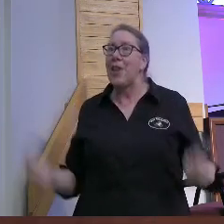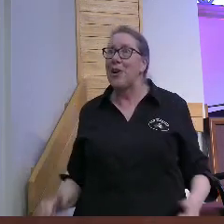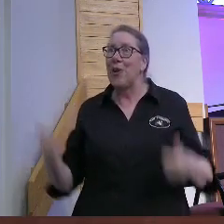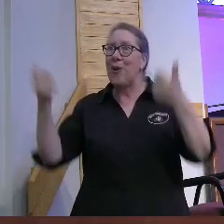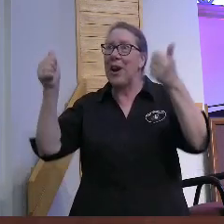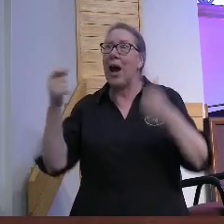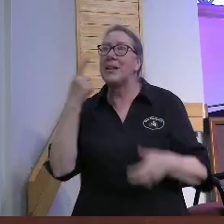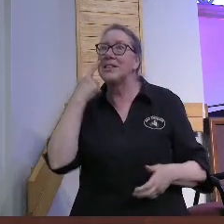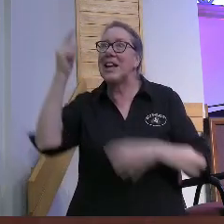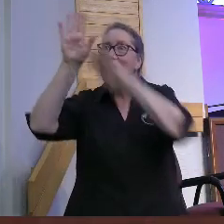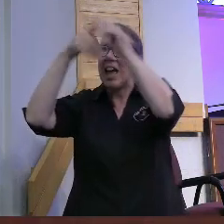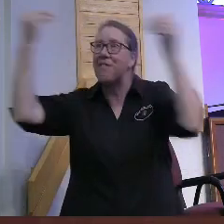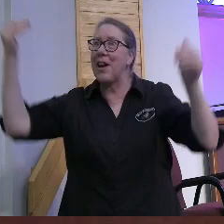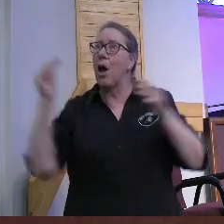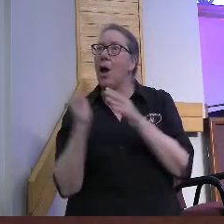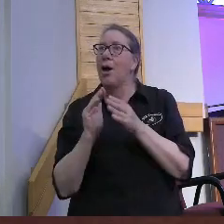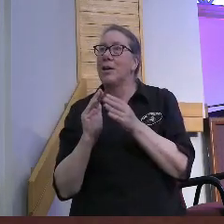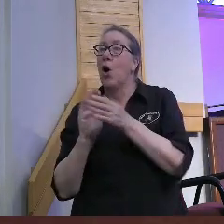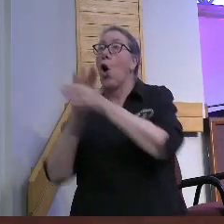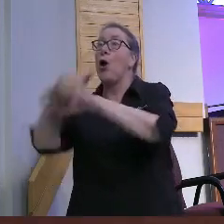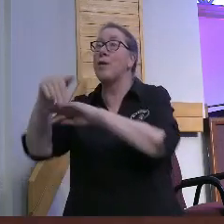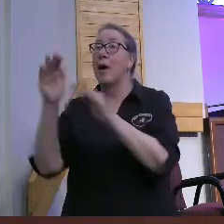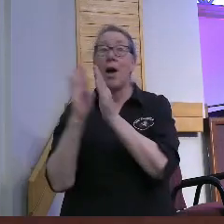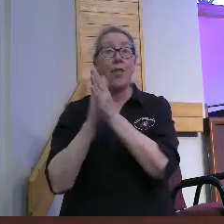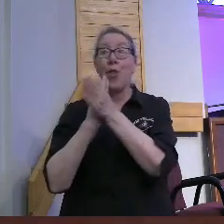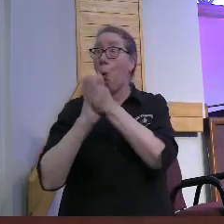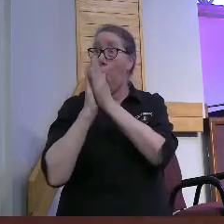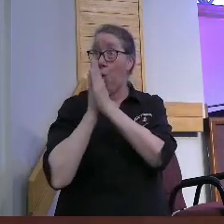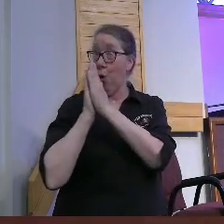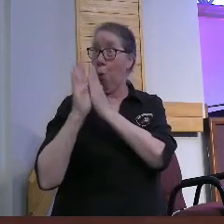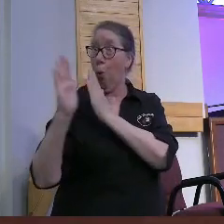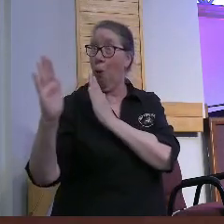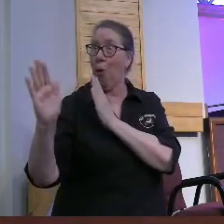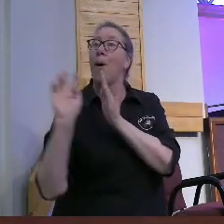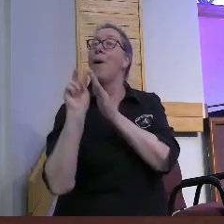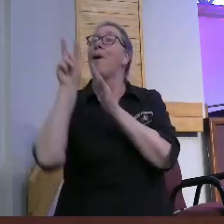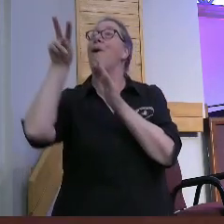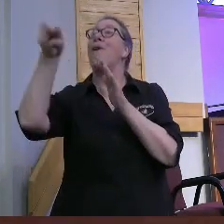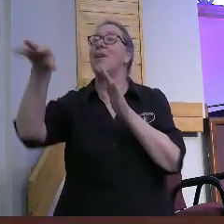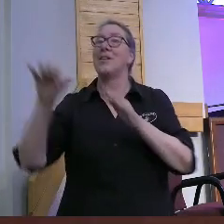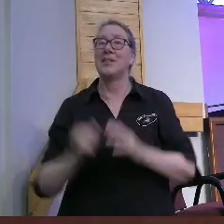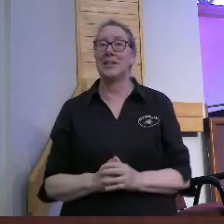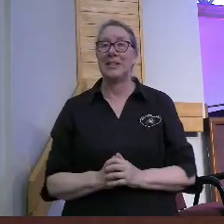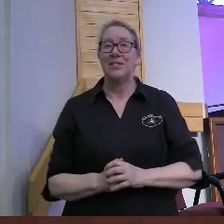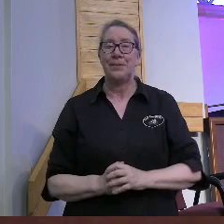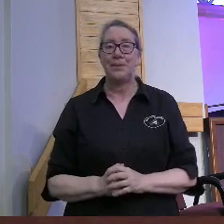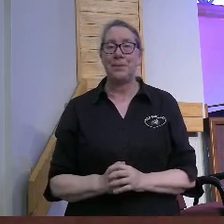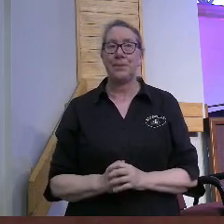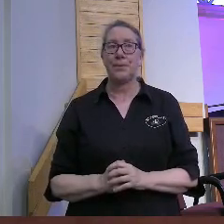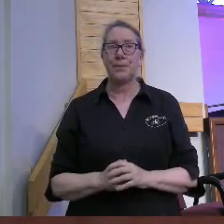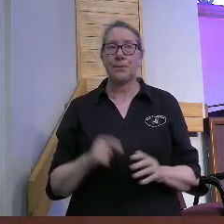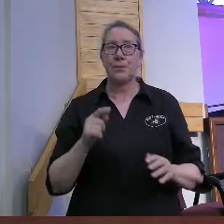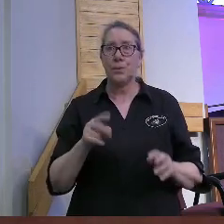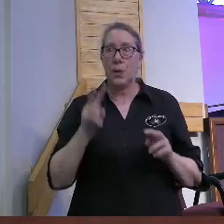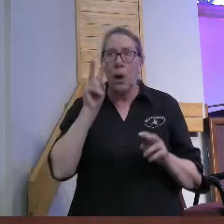side. Amen. What did he say? He said, you're a spiritual and an eternal being. Life is more than just the here and now. And then he said, look at